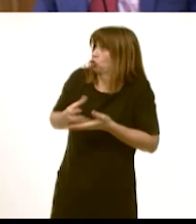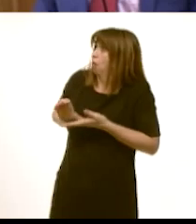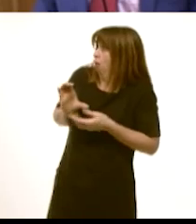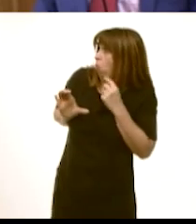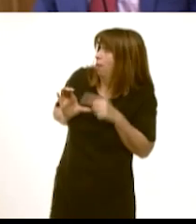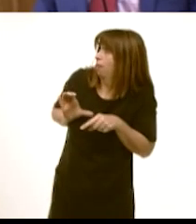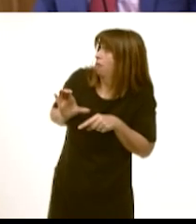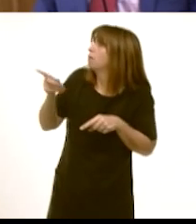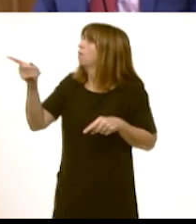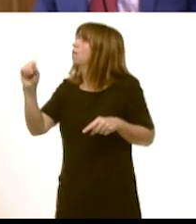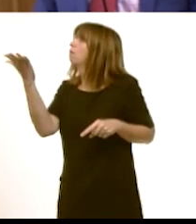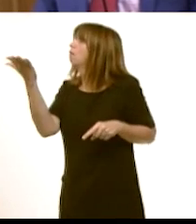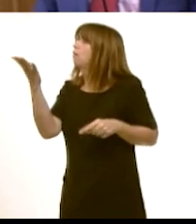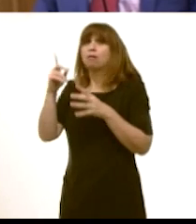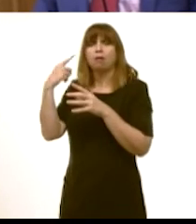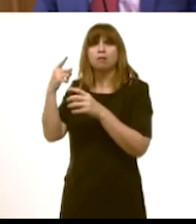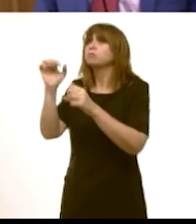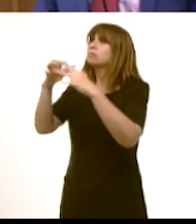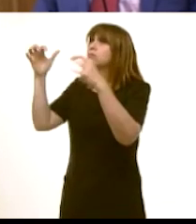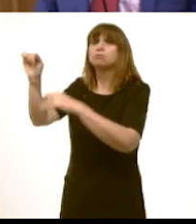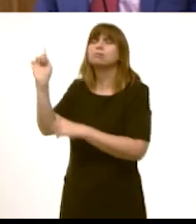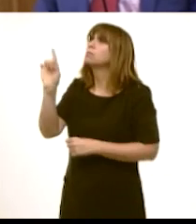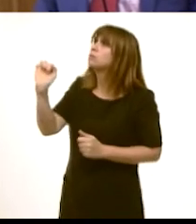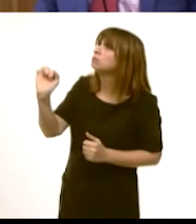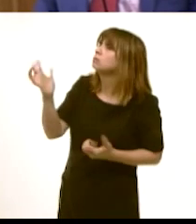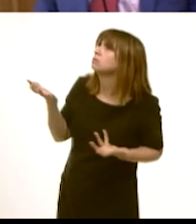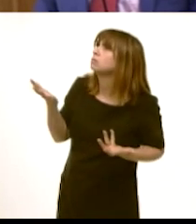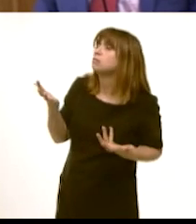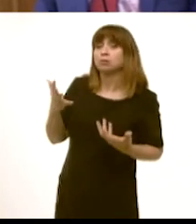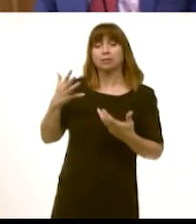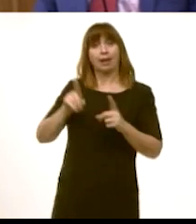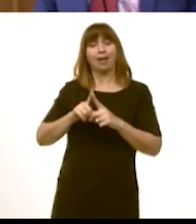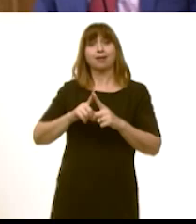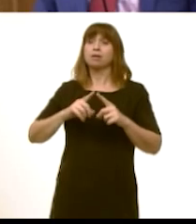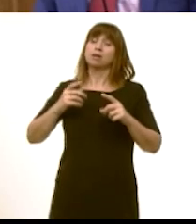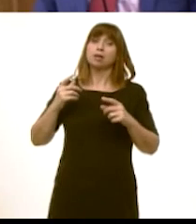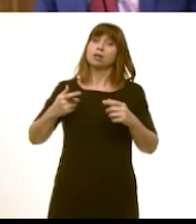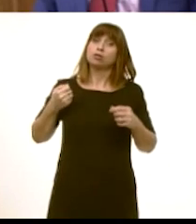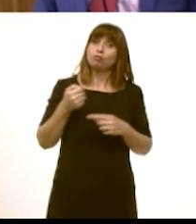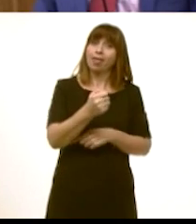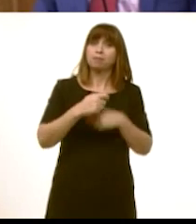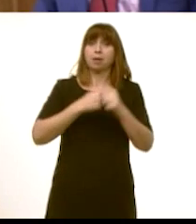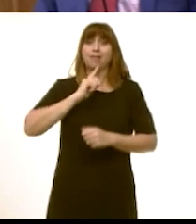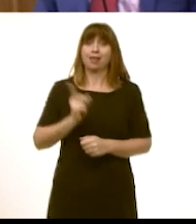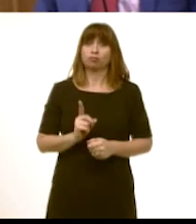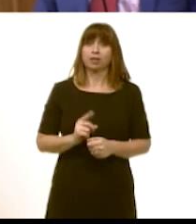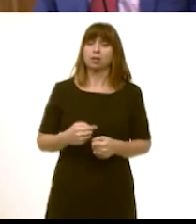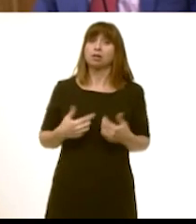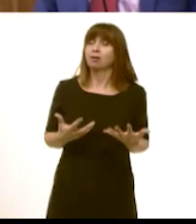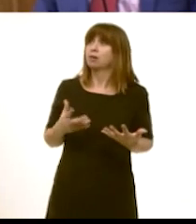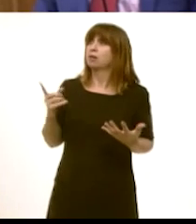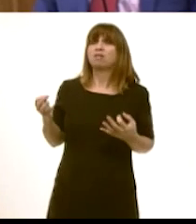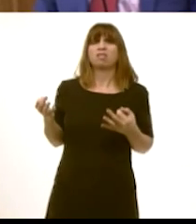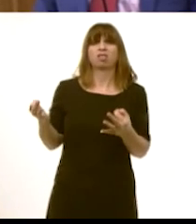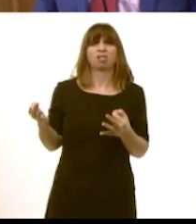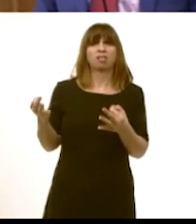need to see the UK government coming up with its commitment. We also need to see progress on electrification of the South Wales main line. We now see it's being kicked back and